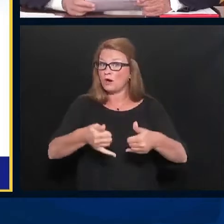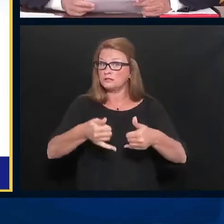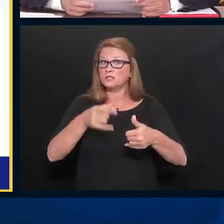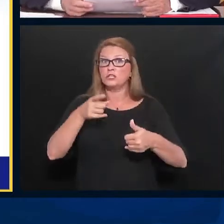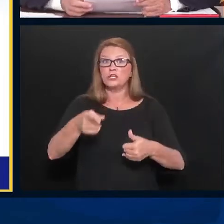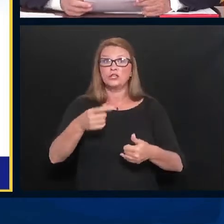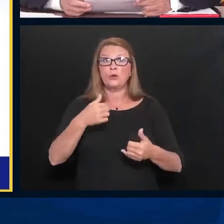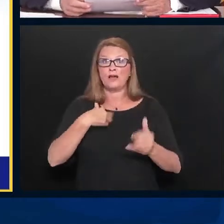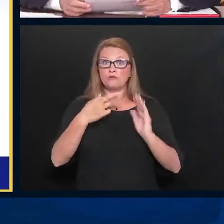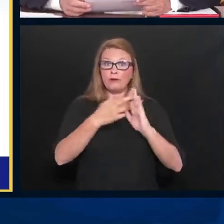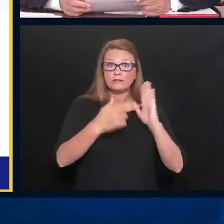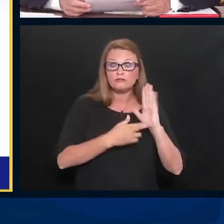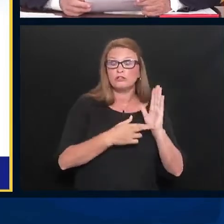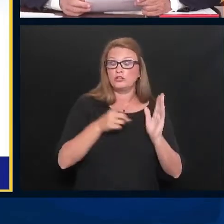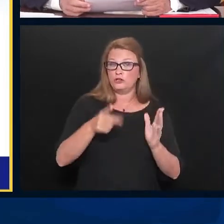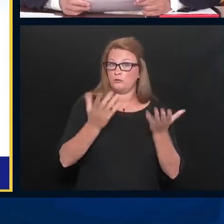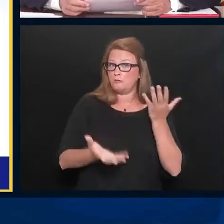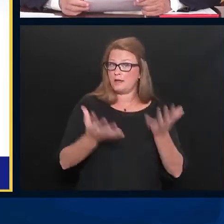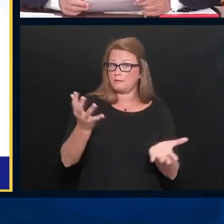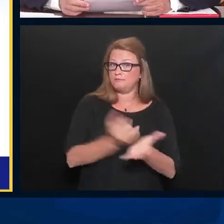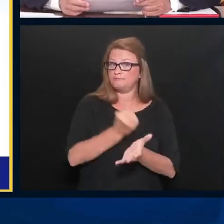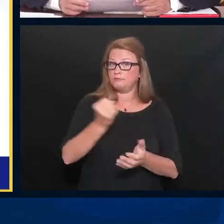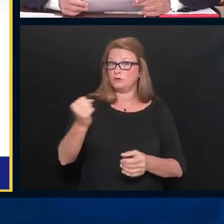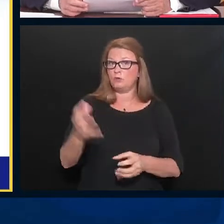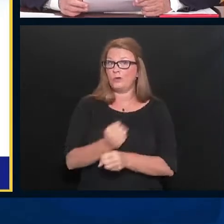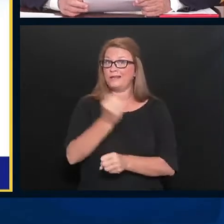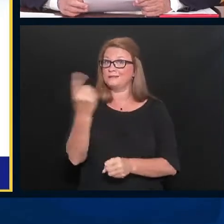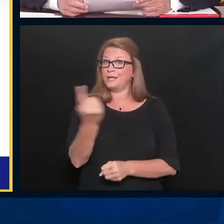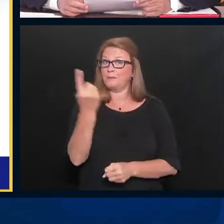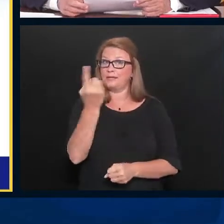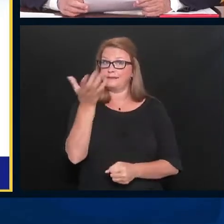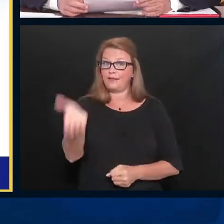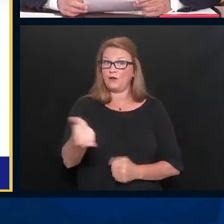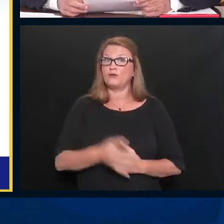registered. Who knows, you may be the next big winner in lots of different ways, and